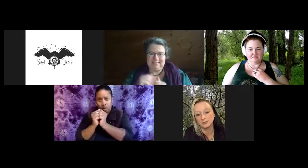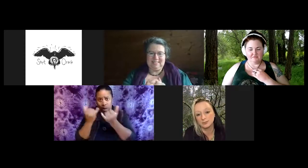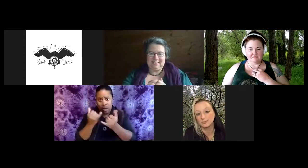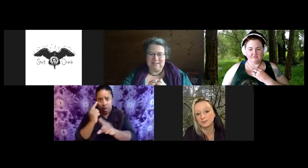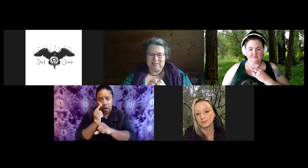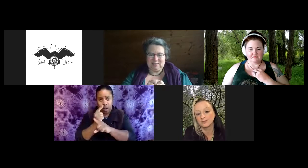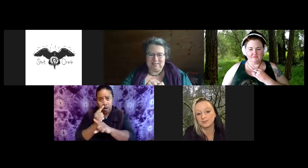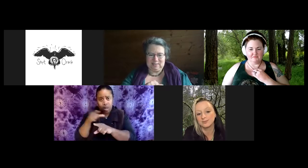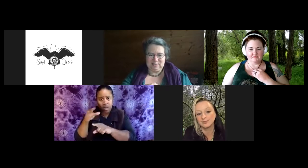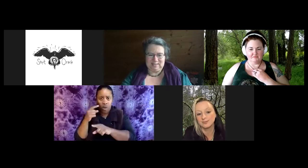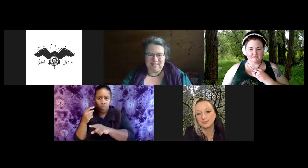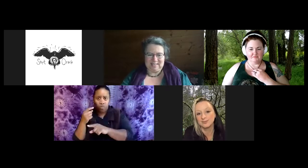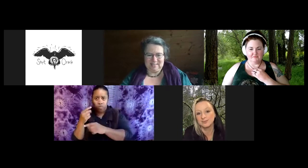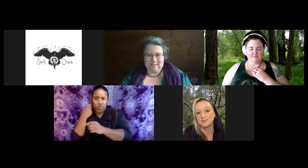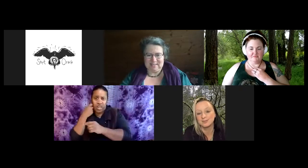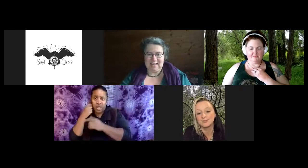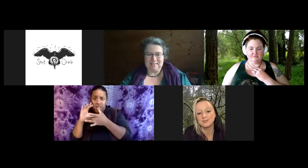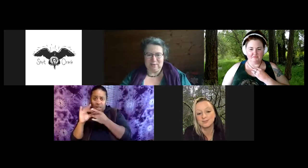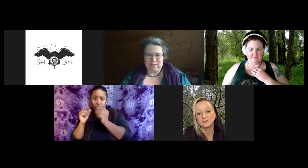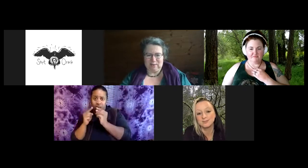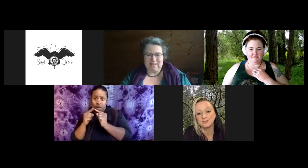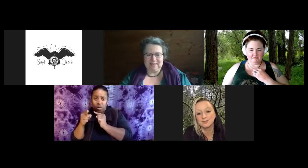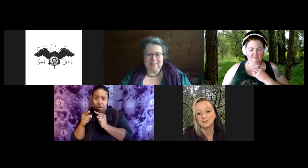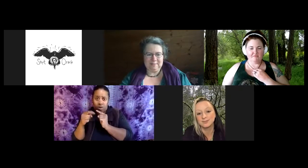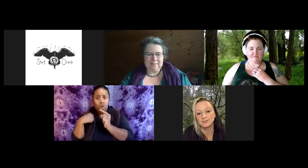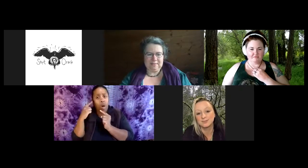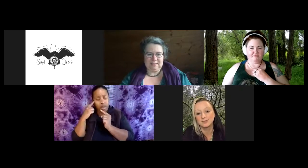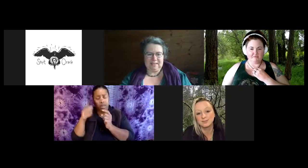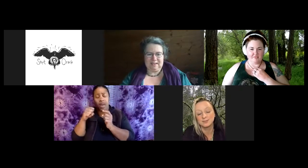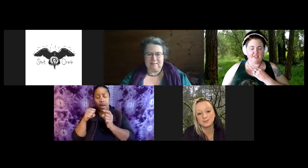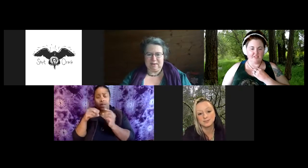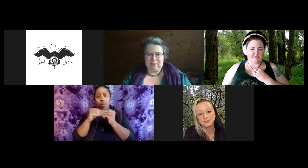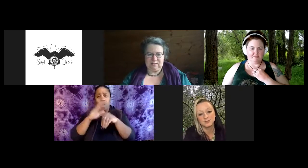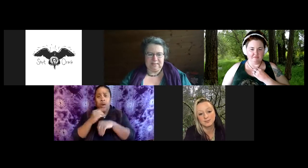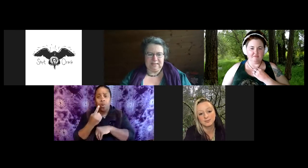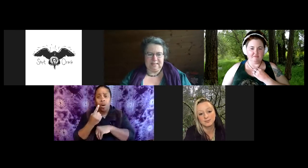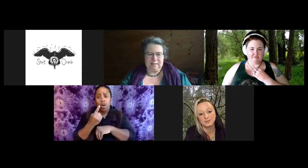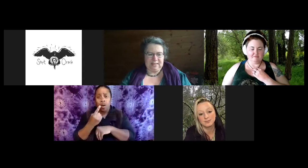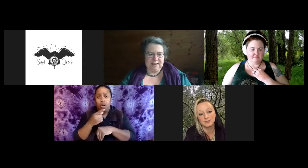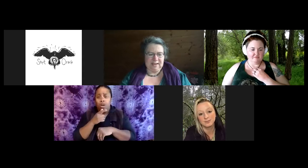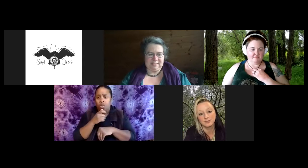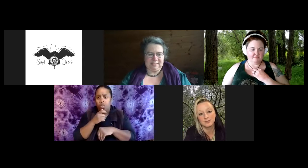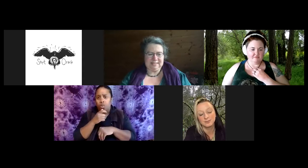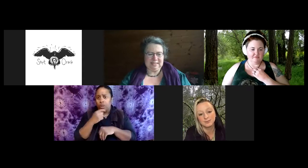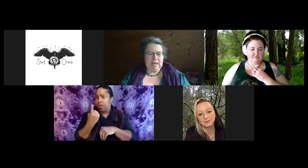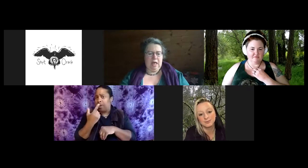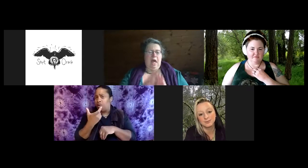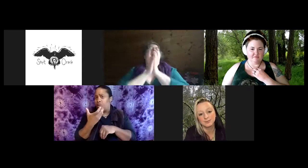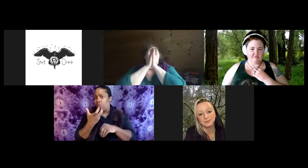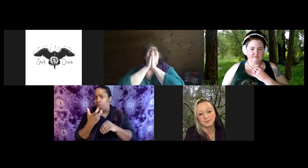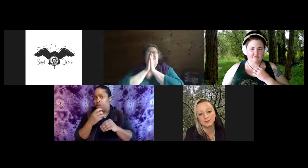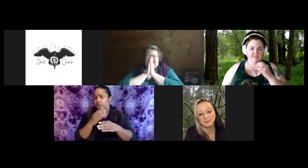speaking to you, that was influencing things. So I would say yes, more than one. And then anyone else want to say anything about that? I guess Steve.